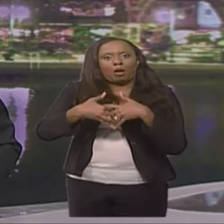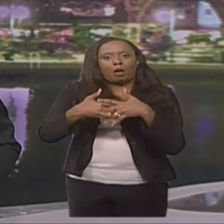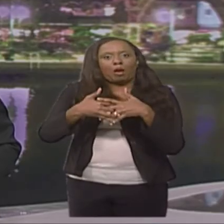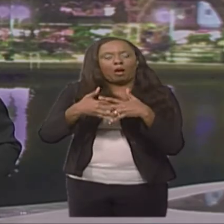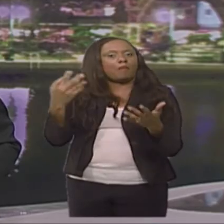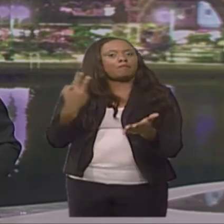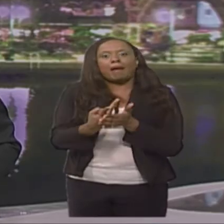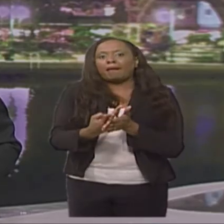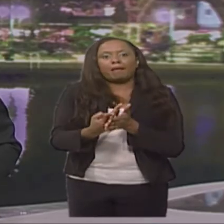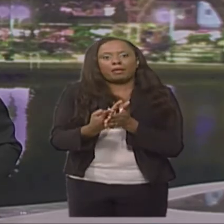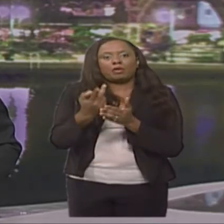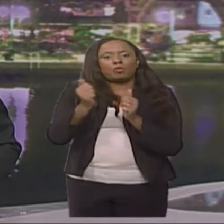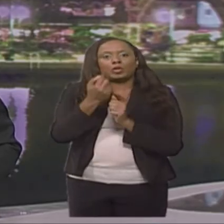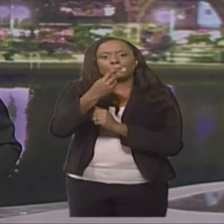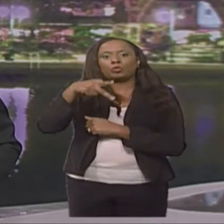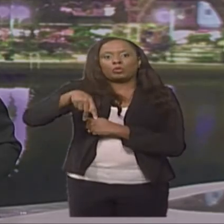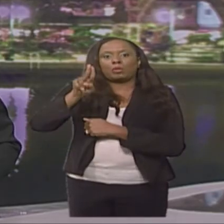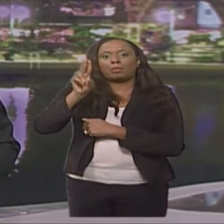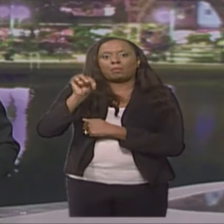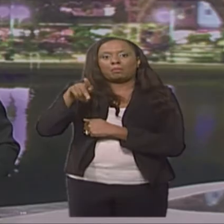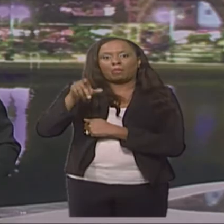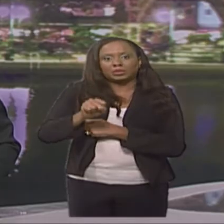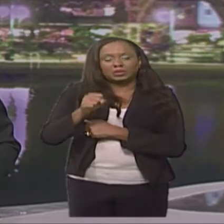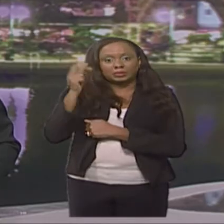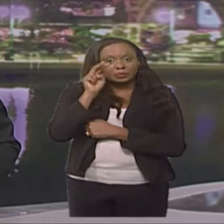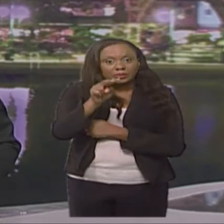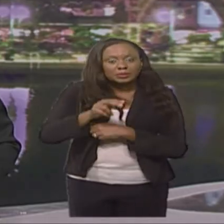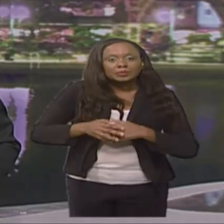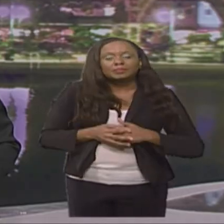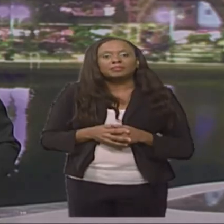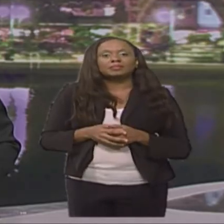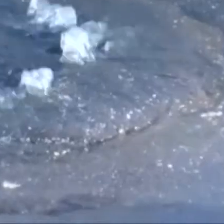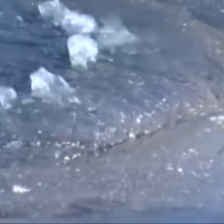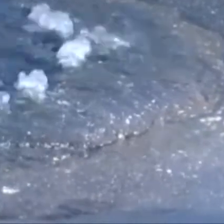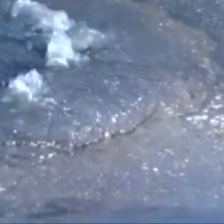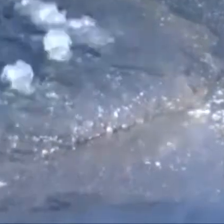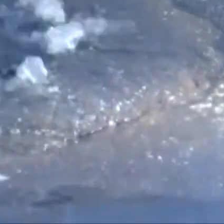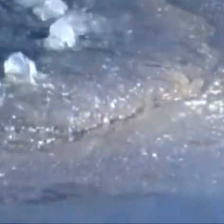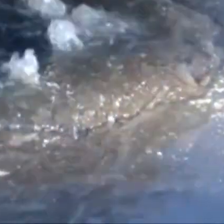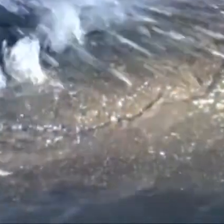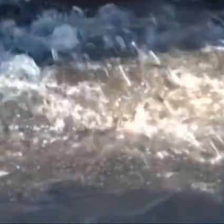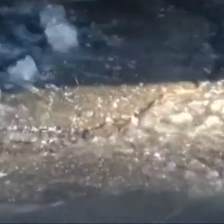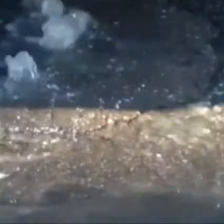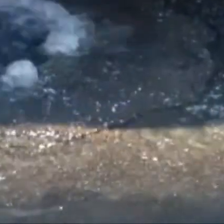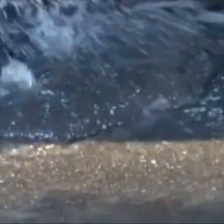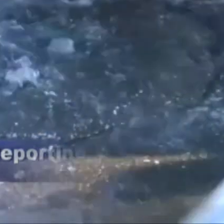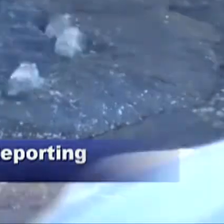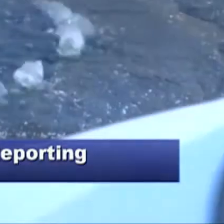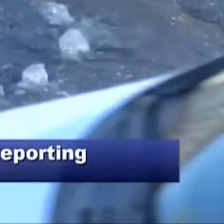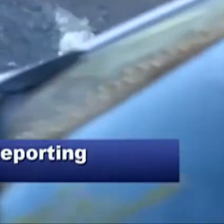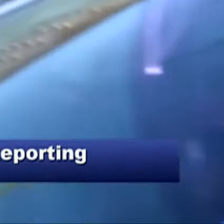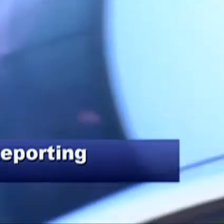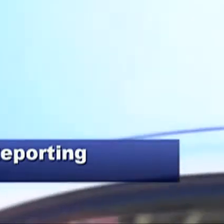the plant. We get more in this report from Sharika Griffith. The discovery of sewage spilling on the premises of the